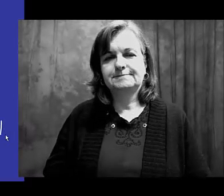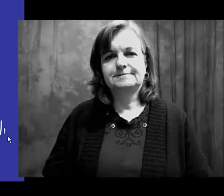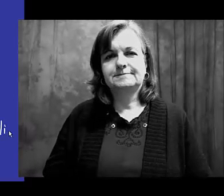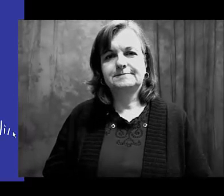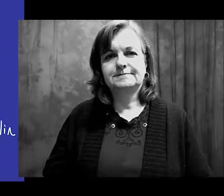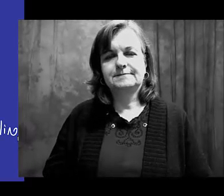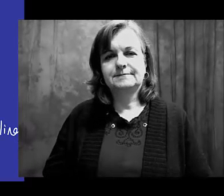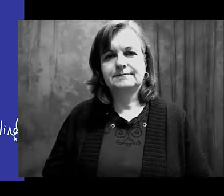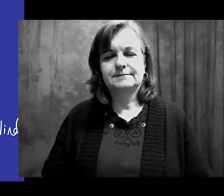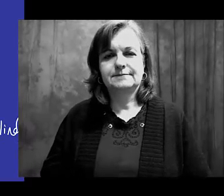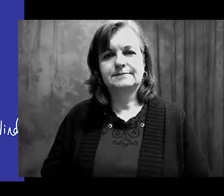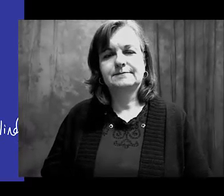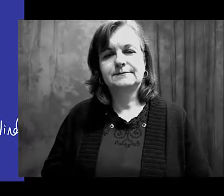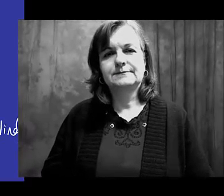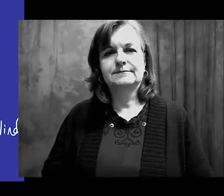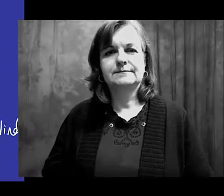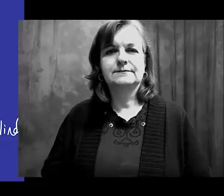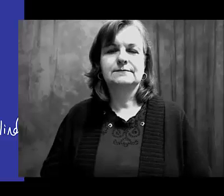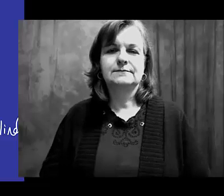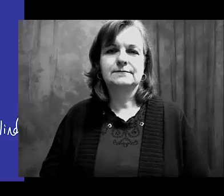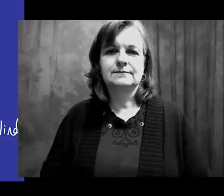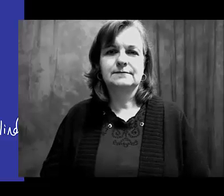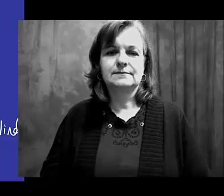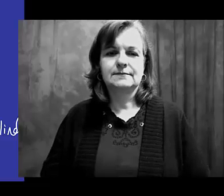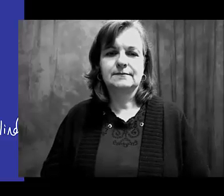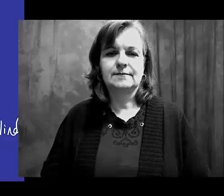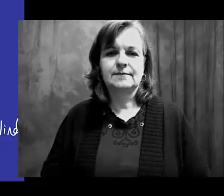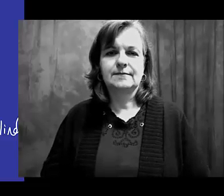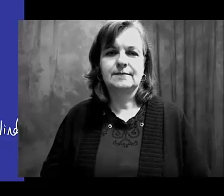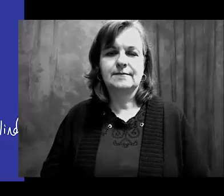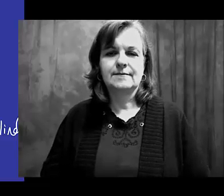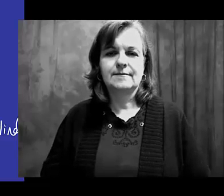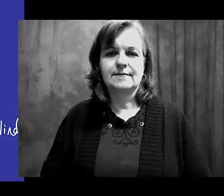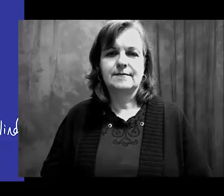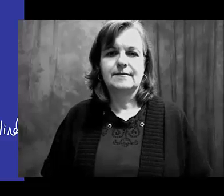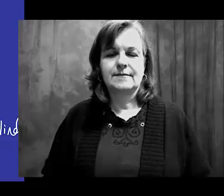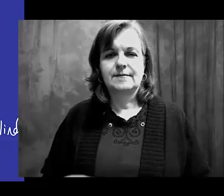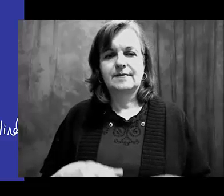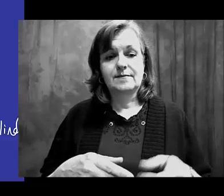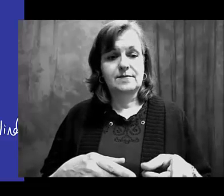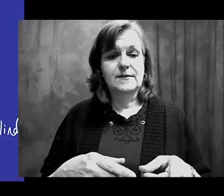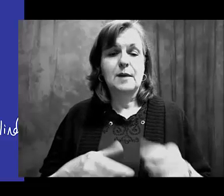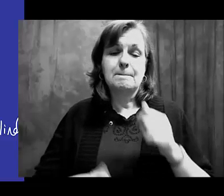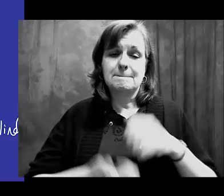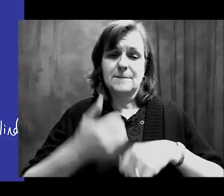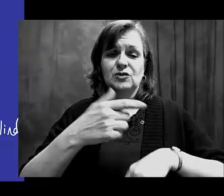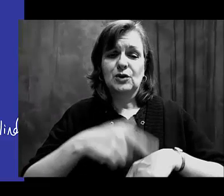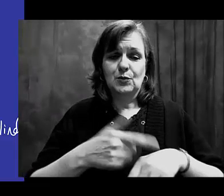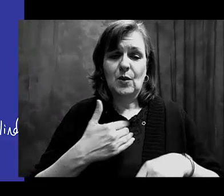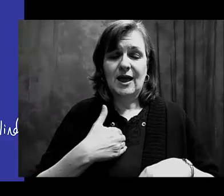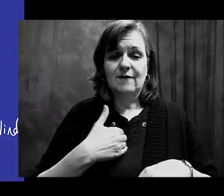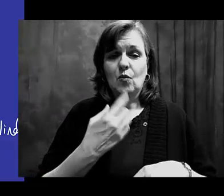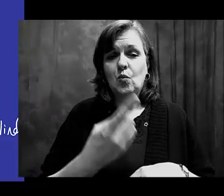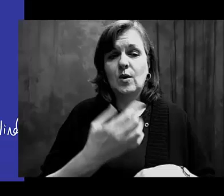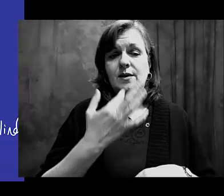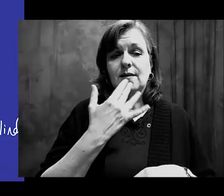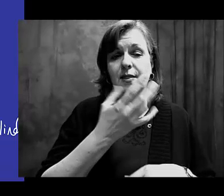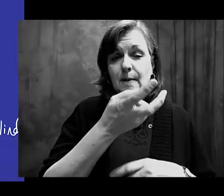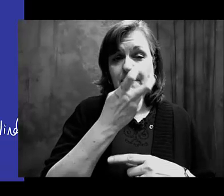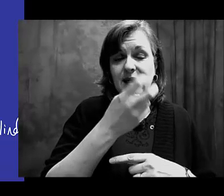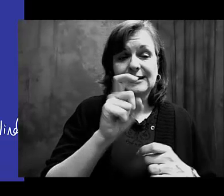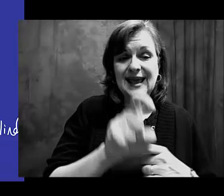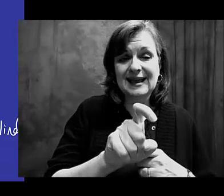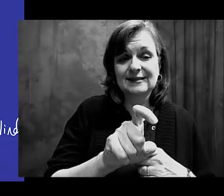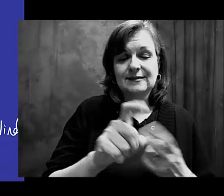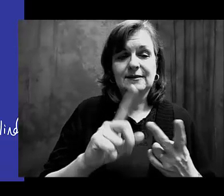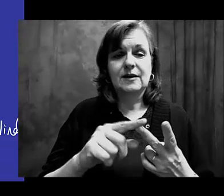Because you end up with 1 colorblind X and 1 normal X. Well, as long as you have 1 normal X,